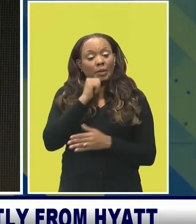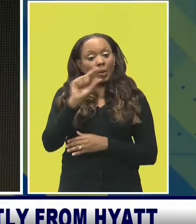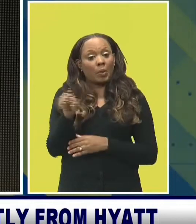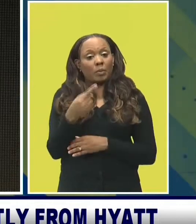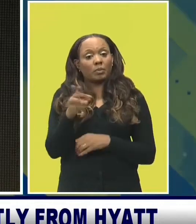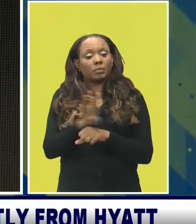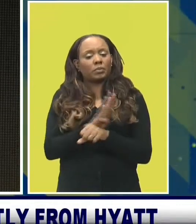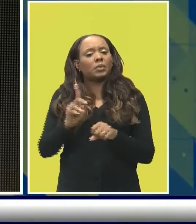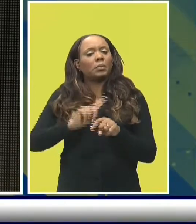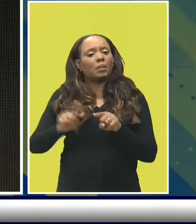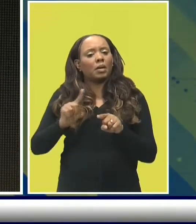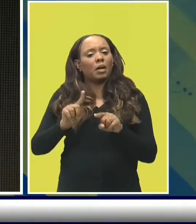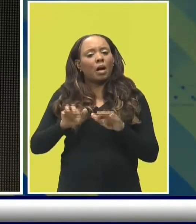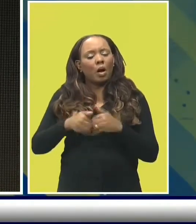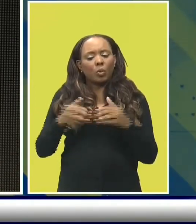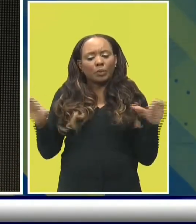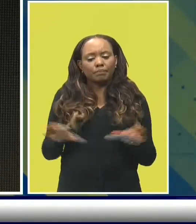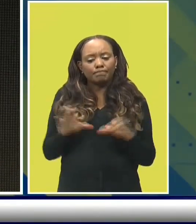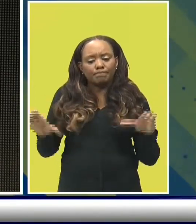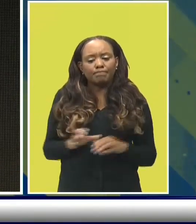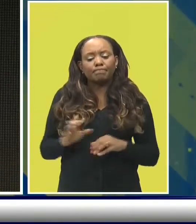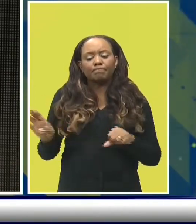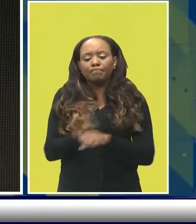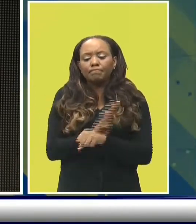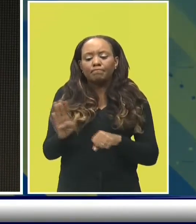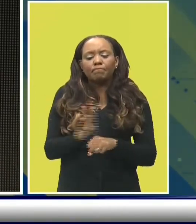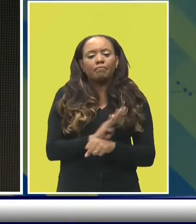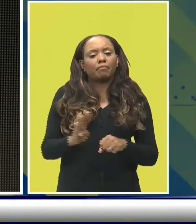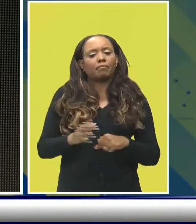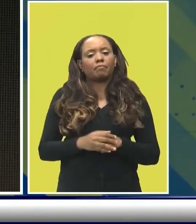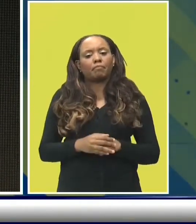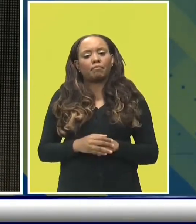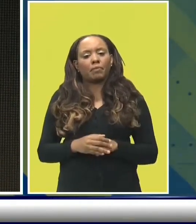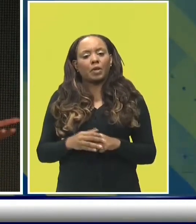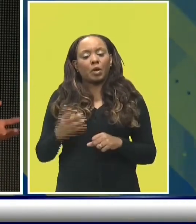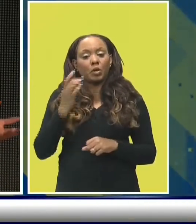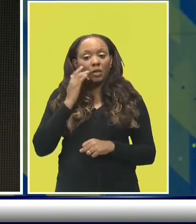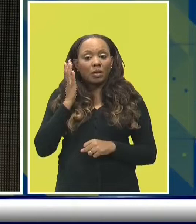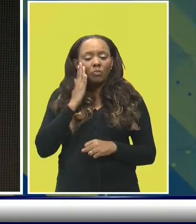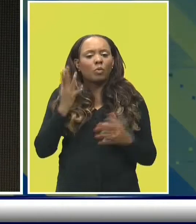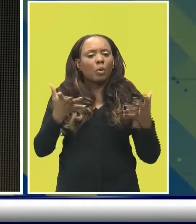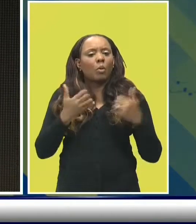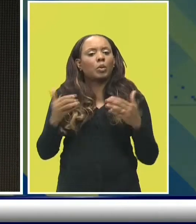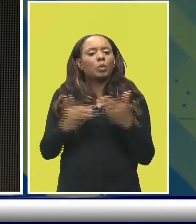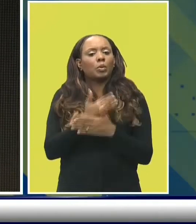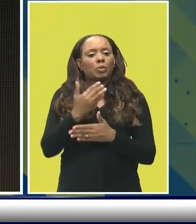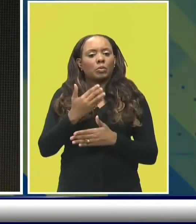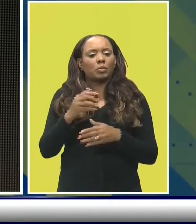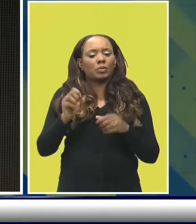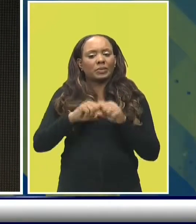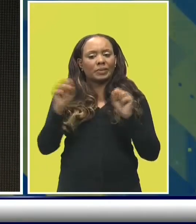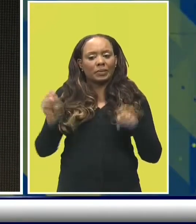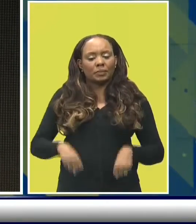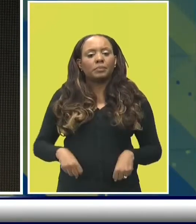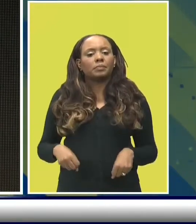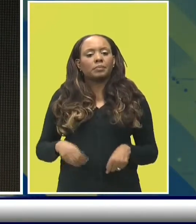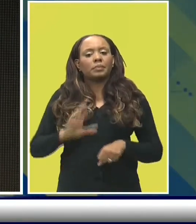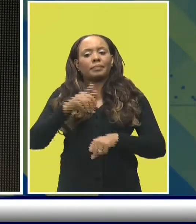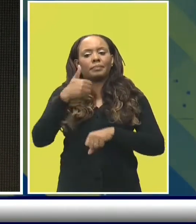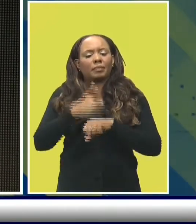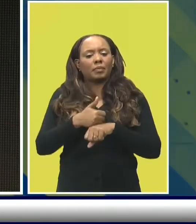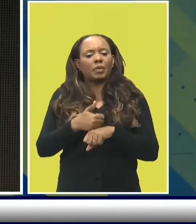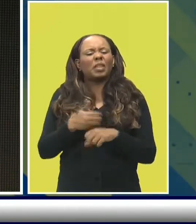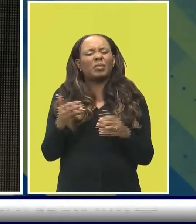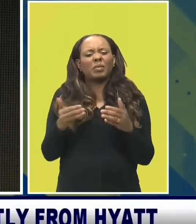running of the hotels, but engage locals. New companies being able to start up. The post-tension system is going to be a new system to